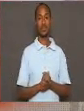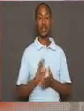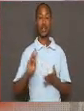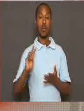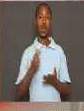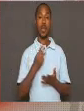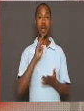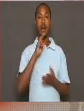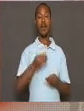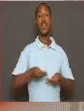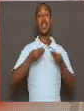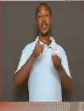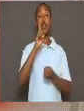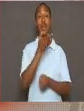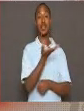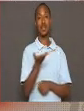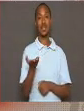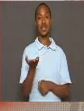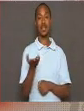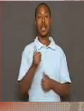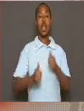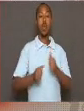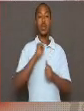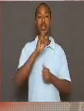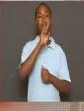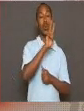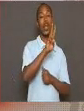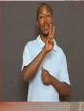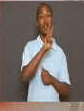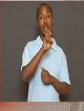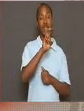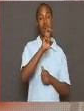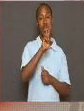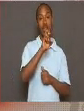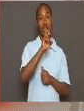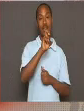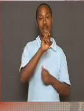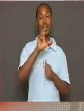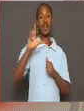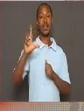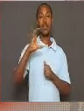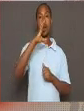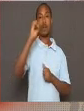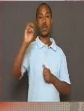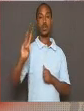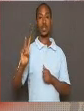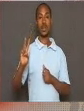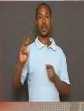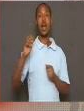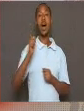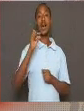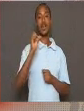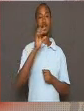We are given one substance, which is 20 liters of carbon dioxide at